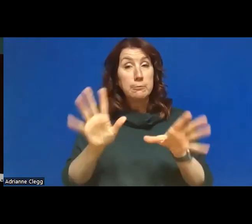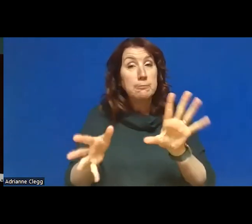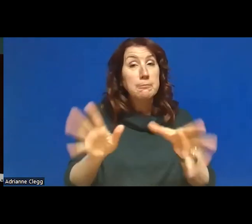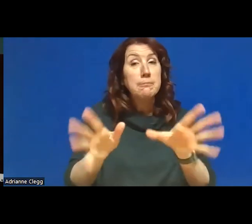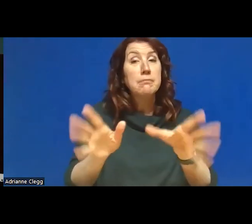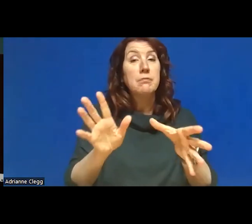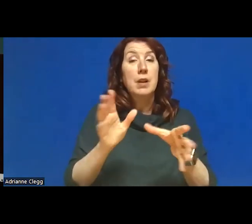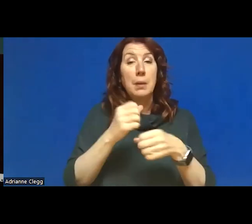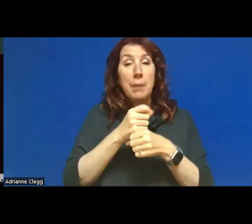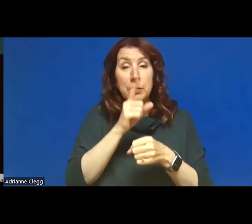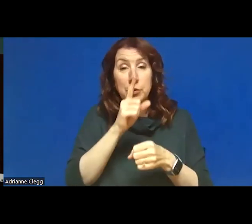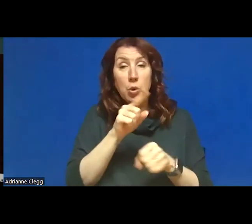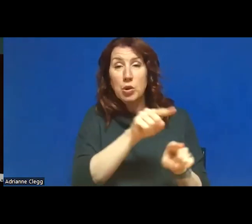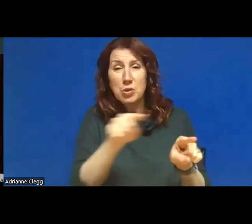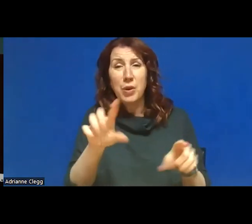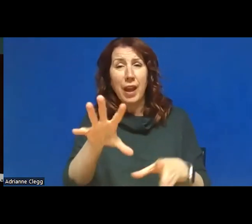that I was included in places.